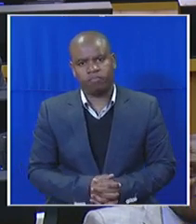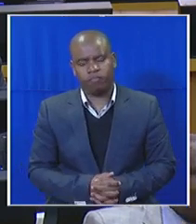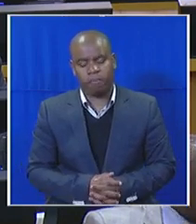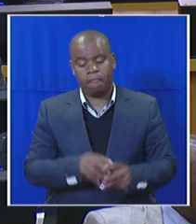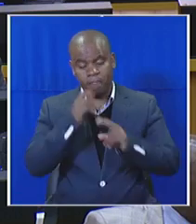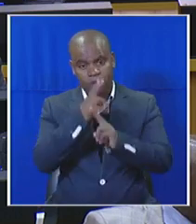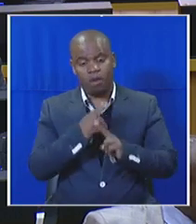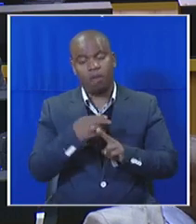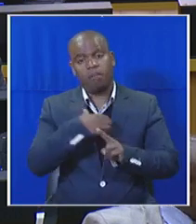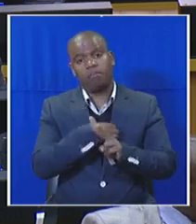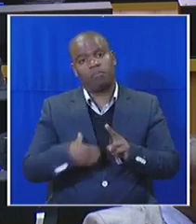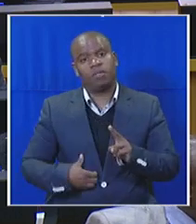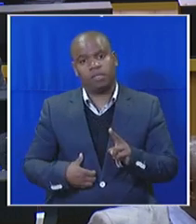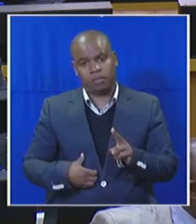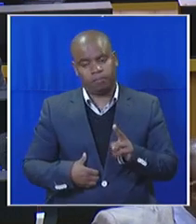Honorable President,